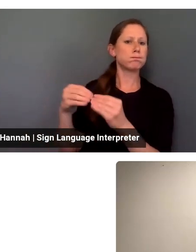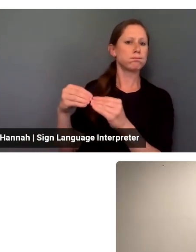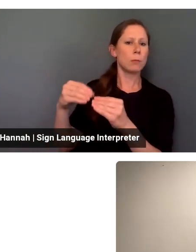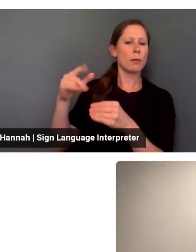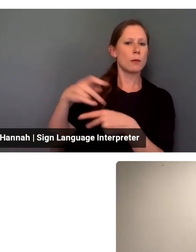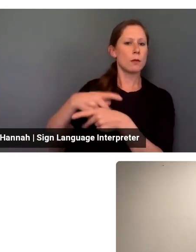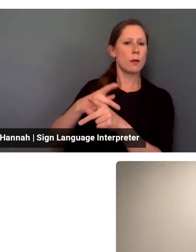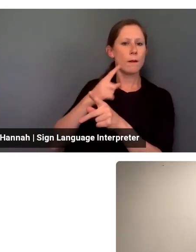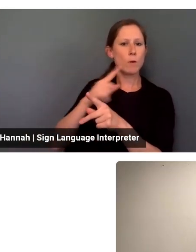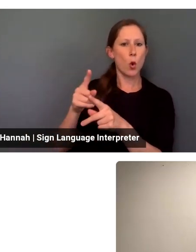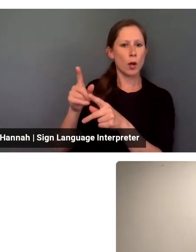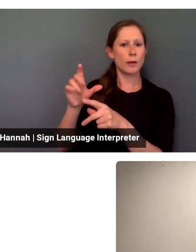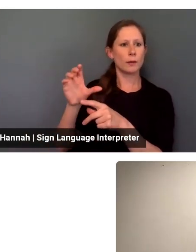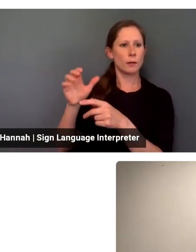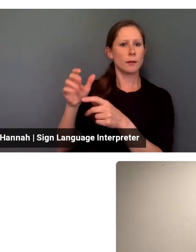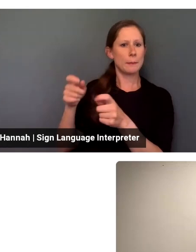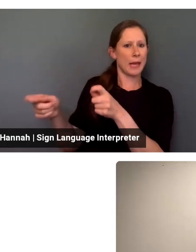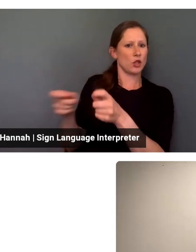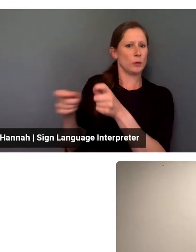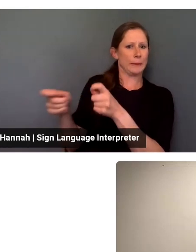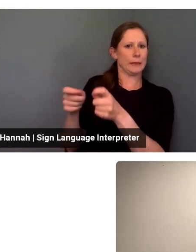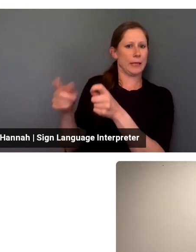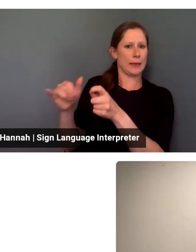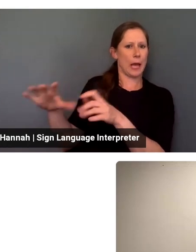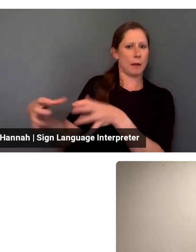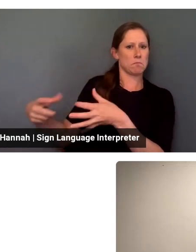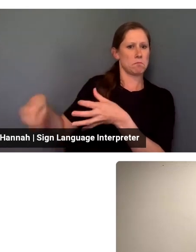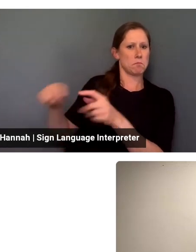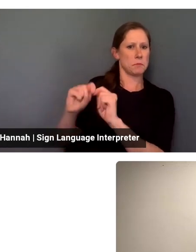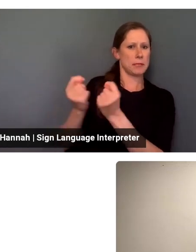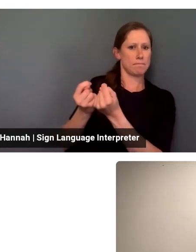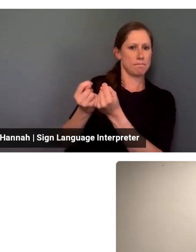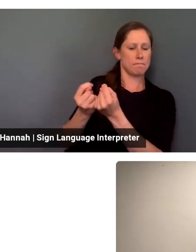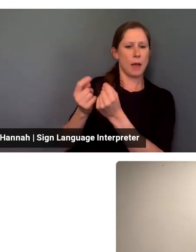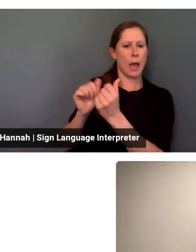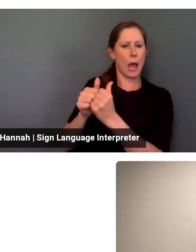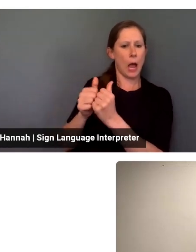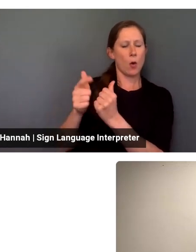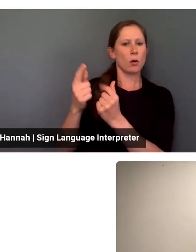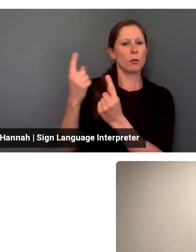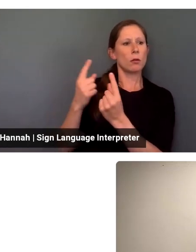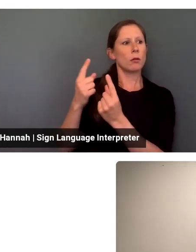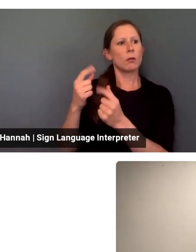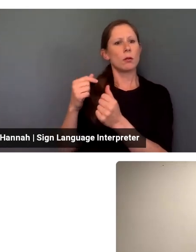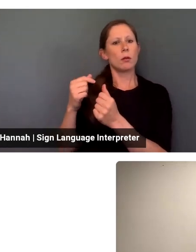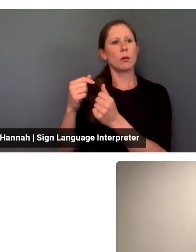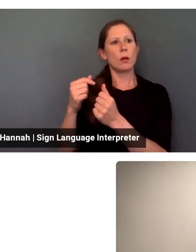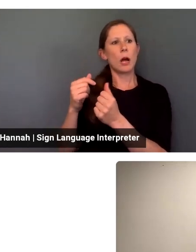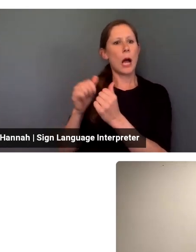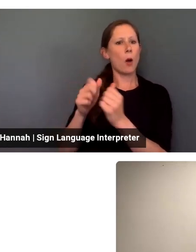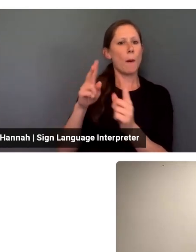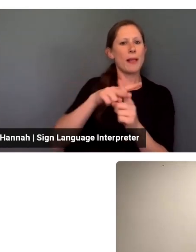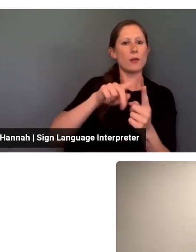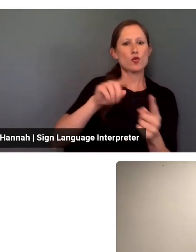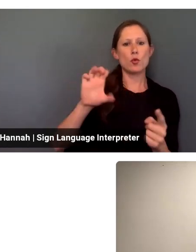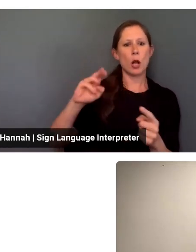like how you thought about that alongside any kind of compensation changes that you were thinking about making.